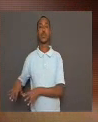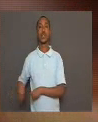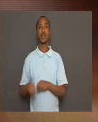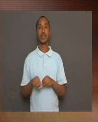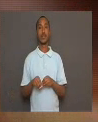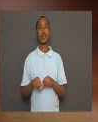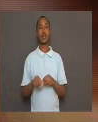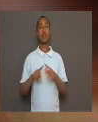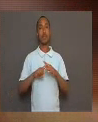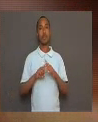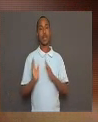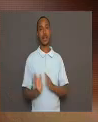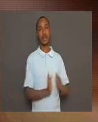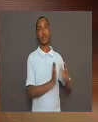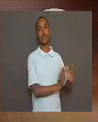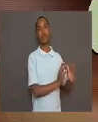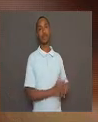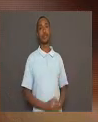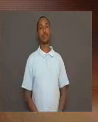Students, let's get ready.